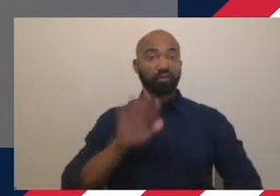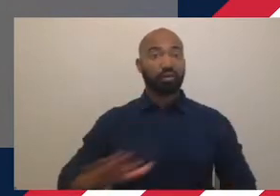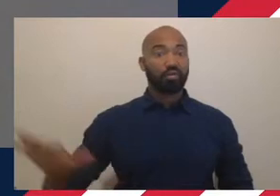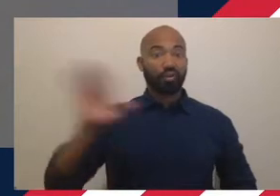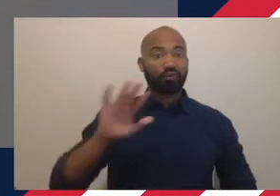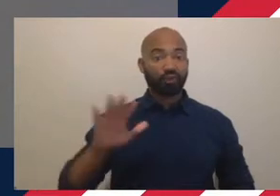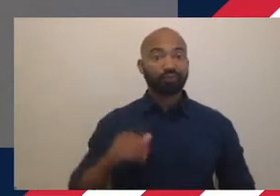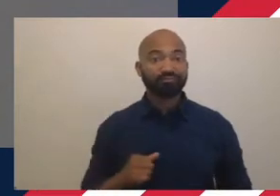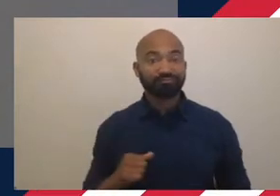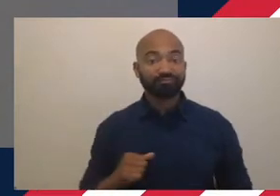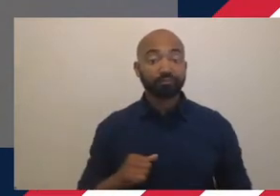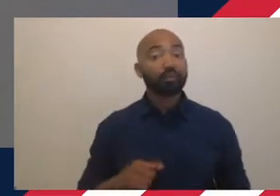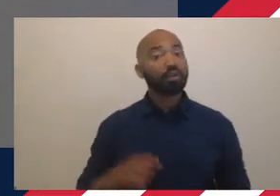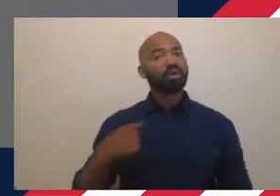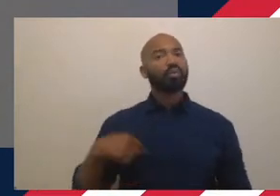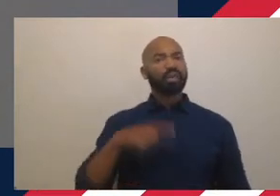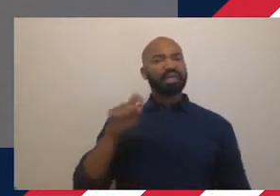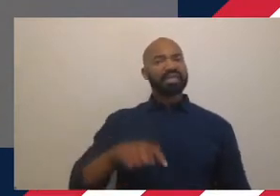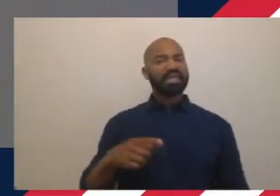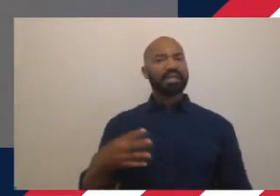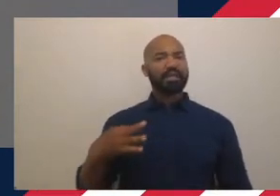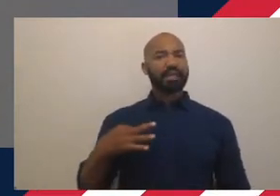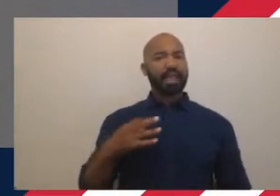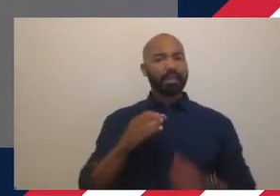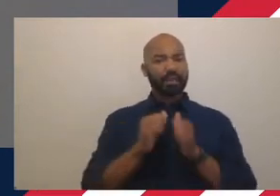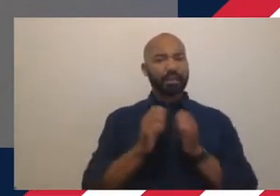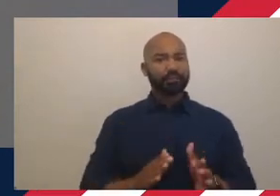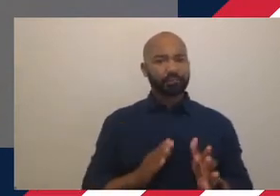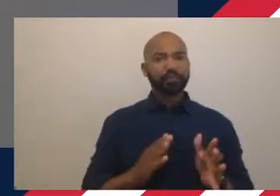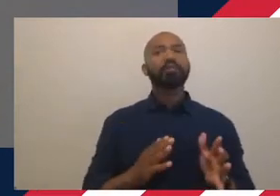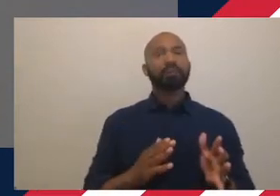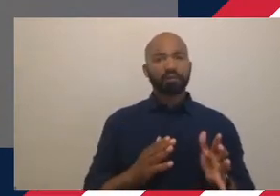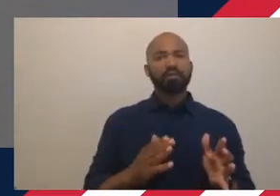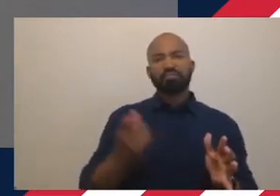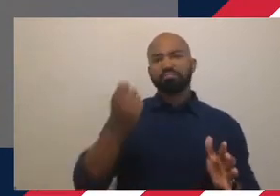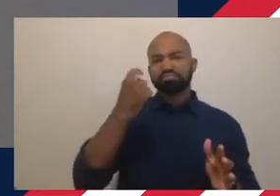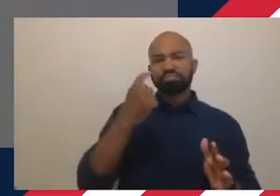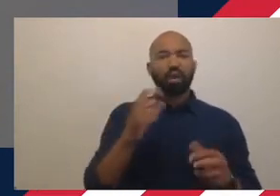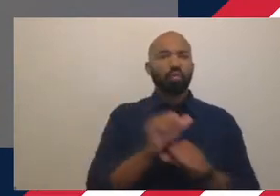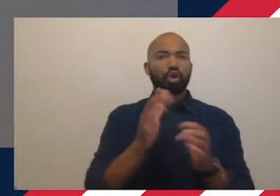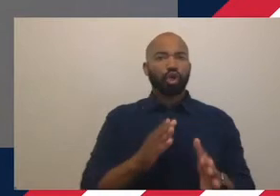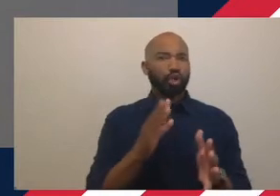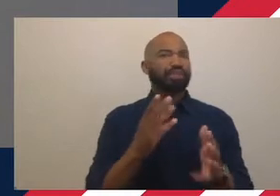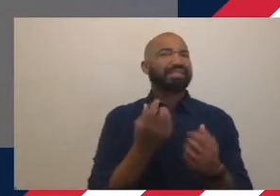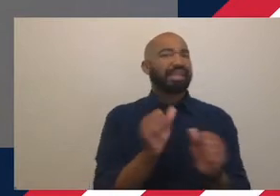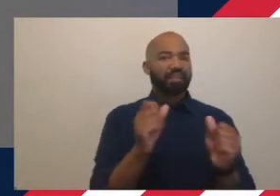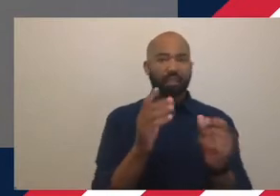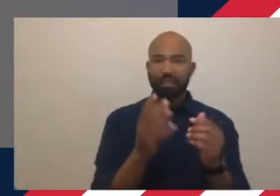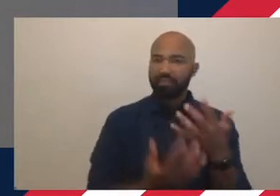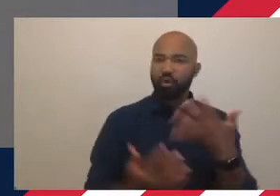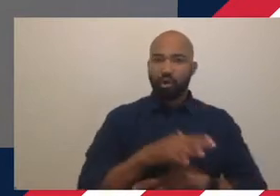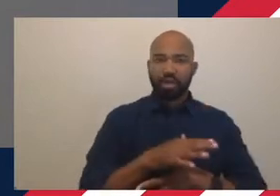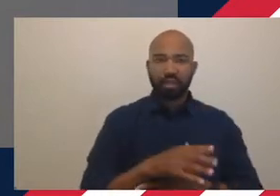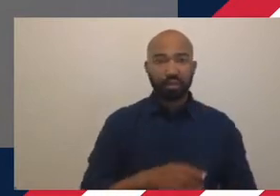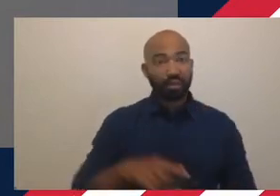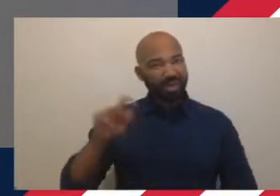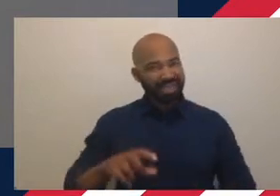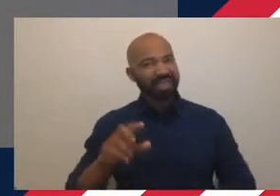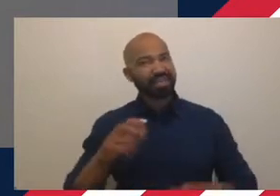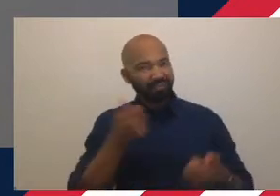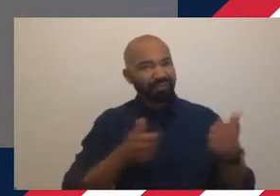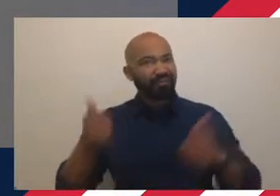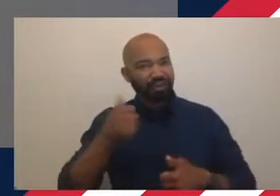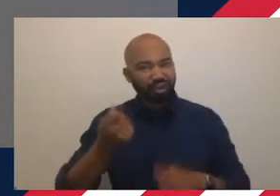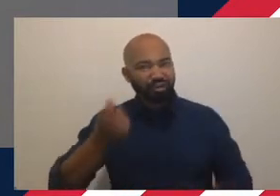need candidates that understand that worker safety is a priority. We need candidates who understand that this pandemic